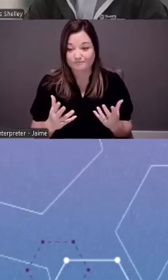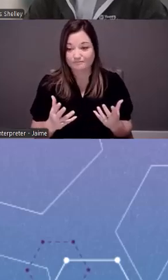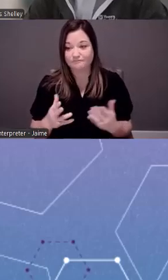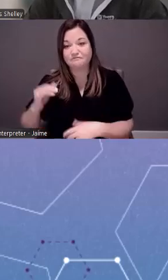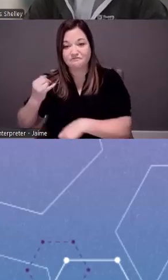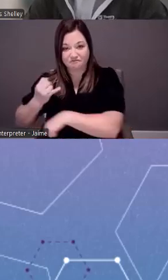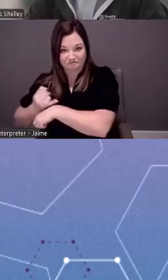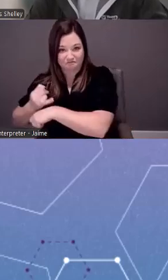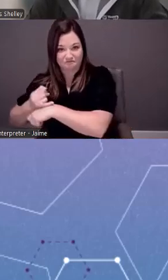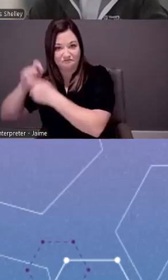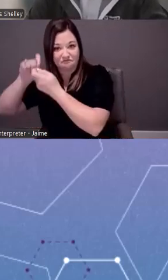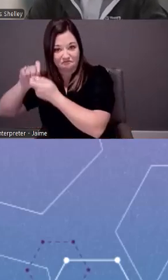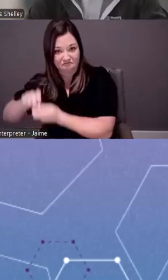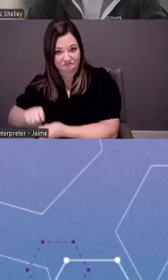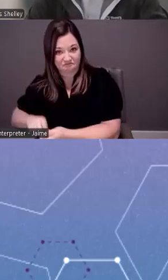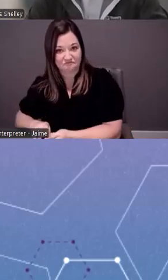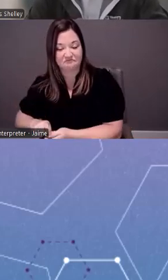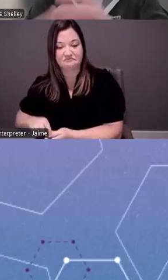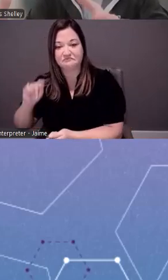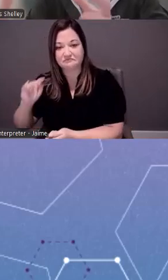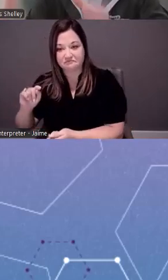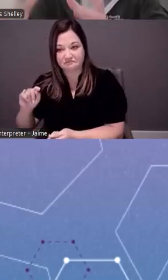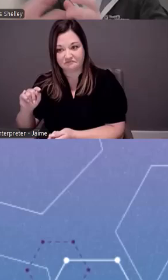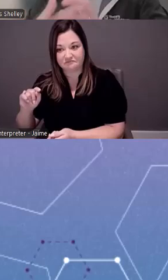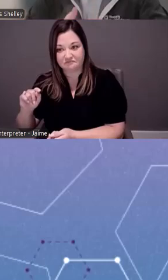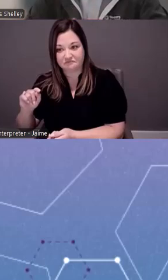institutional details that this was a